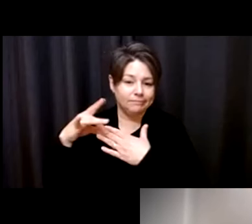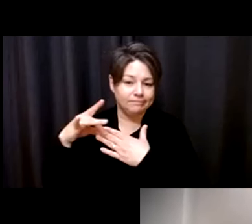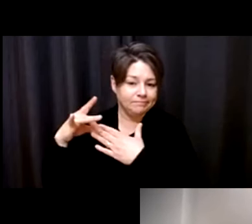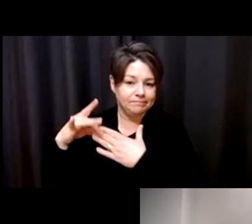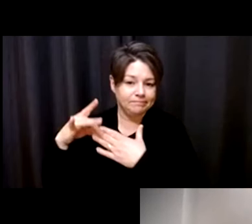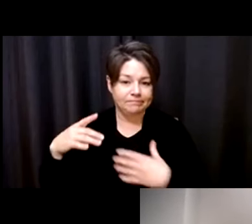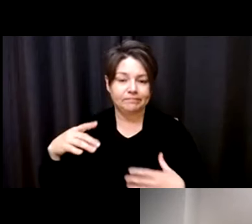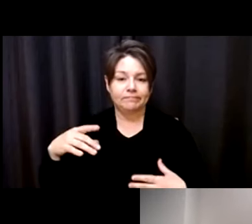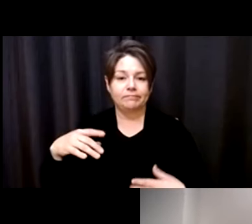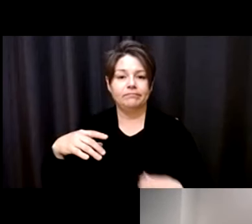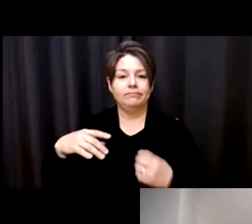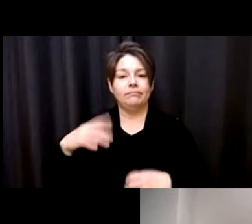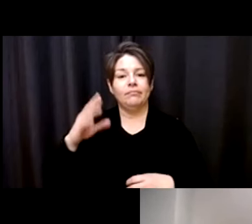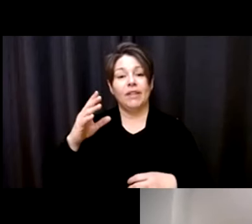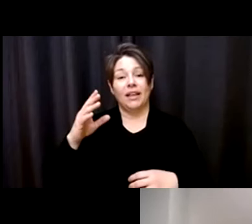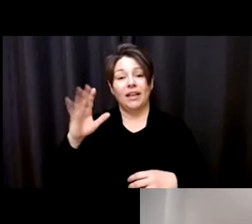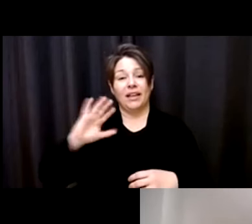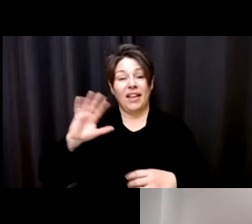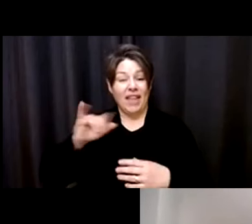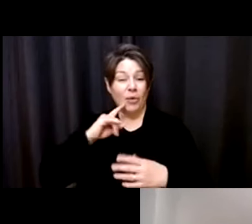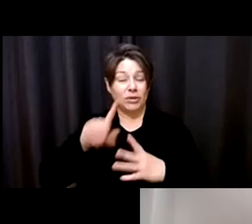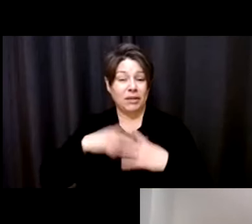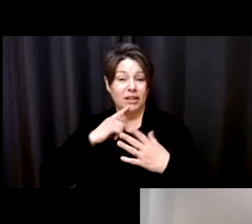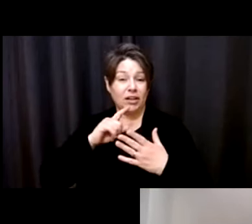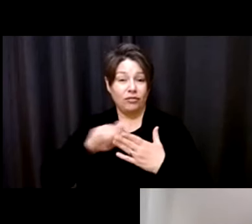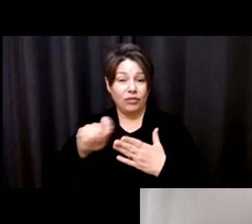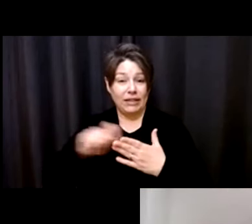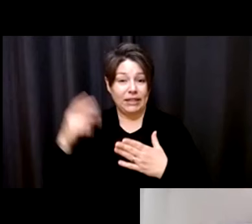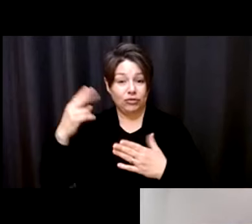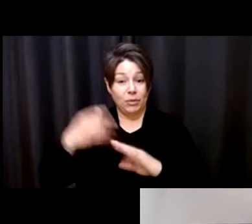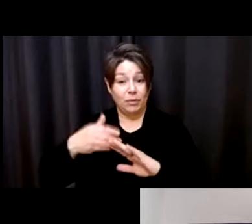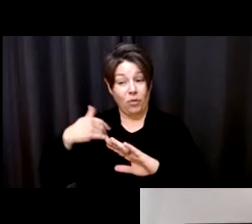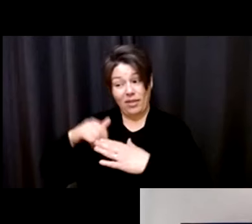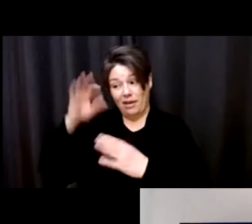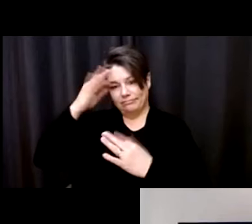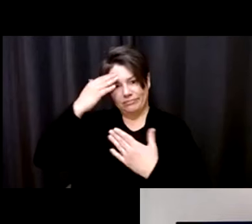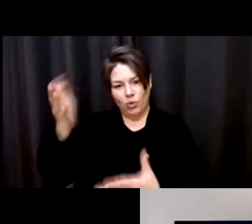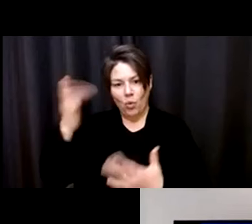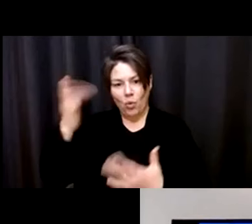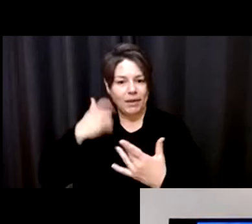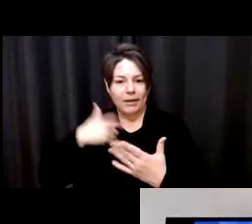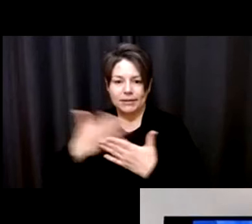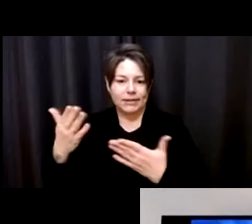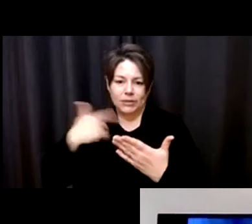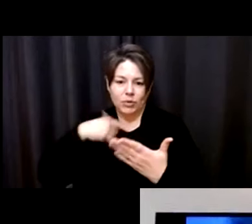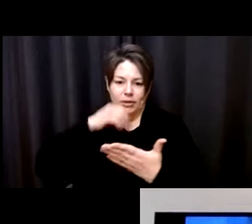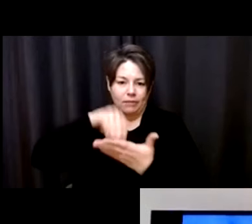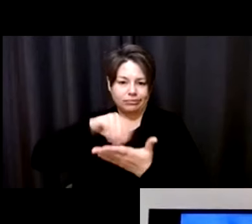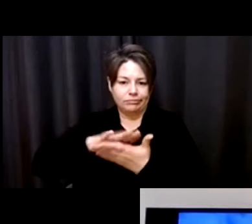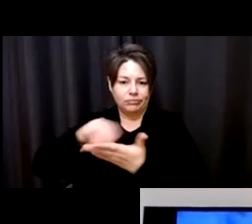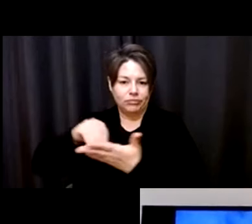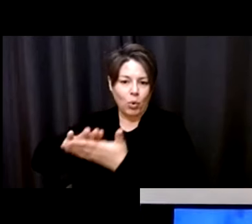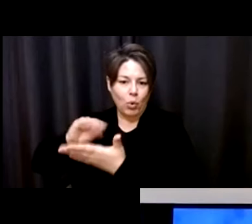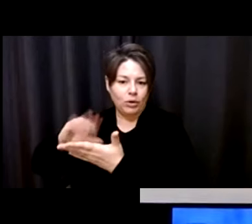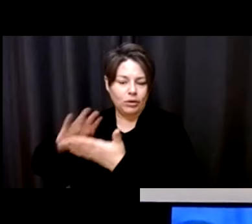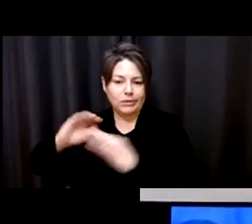that's the beginning of written history. We don't know a lot before that, because things were not recorded. Mm-hmm.